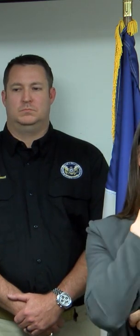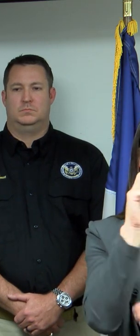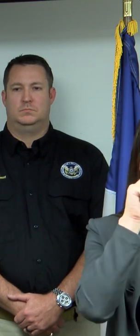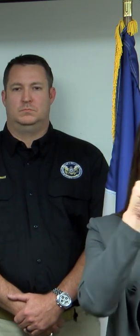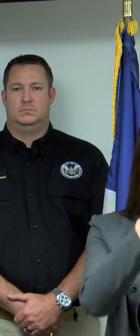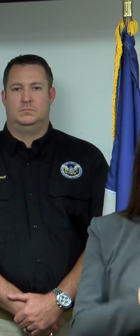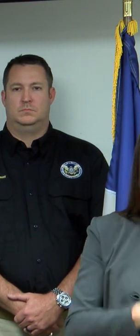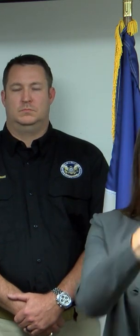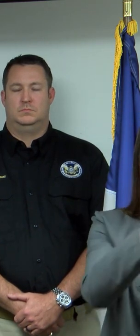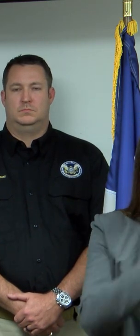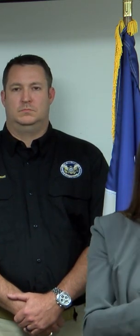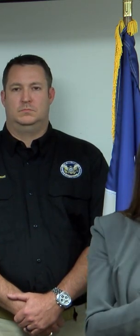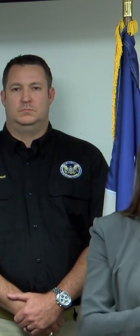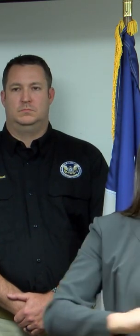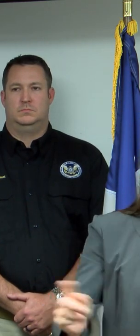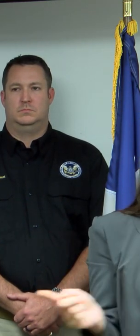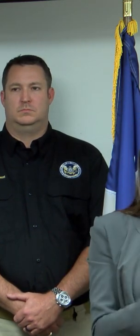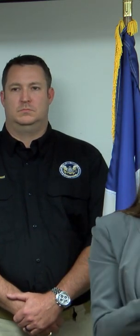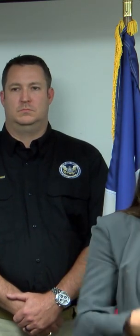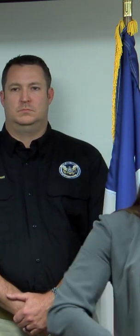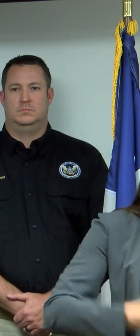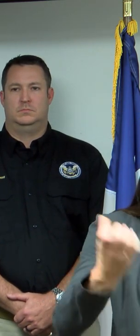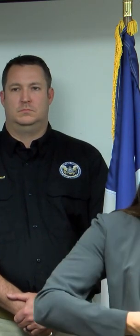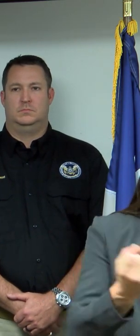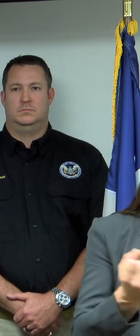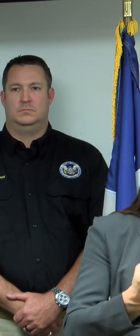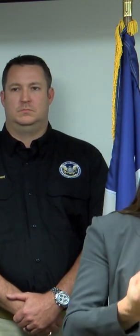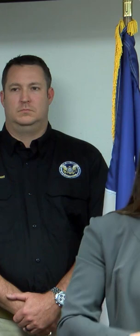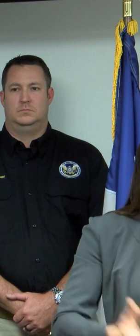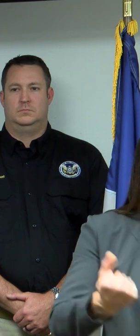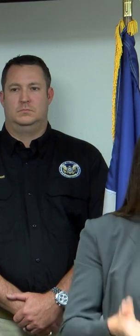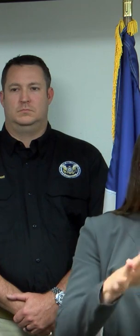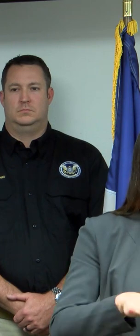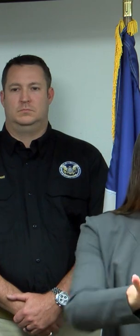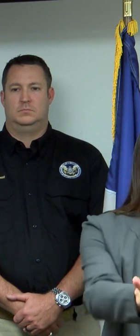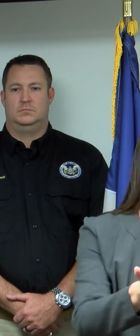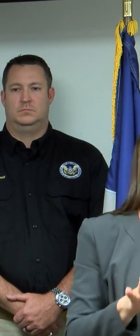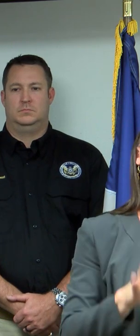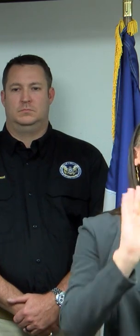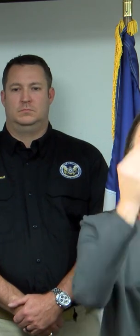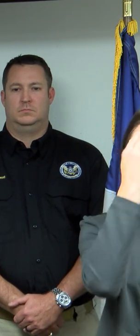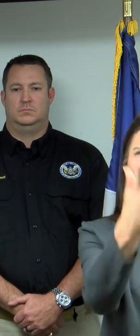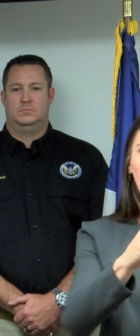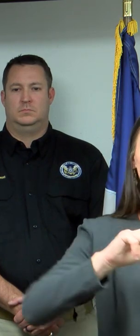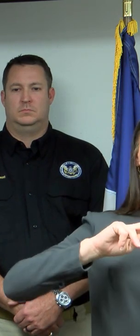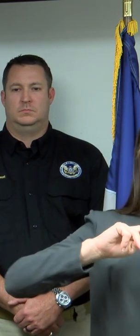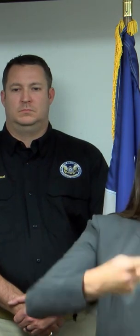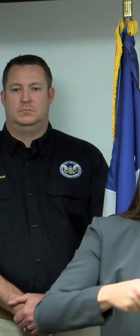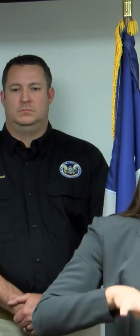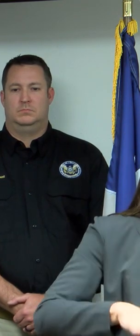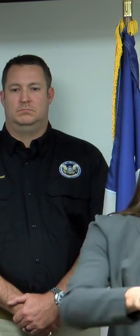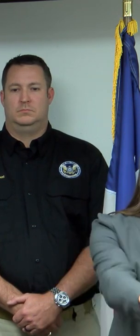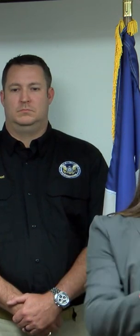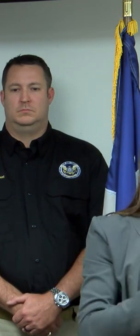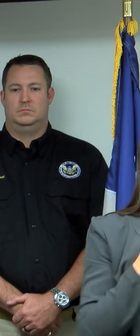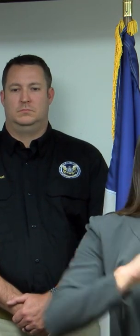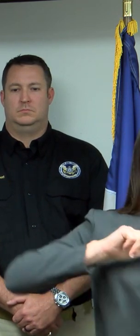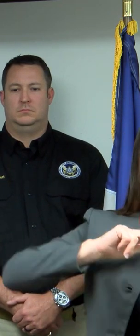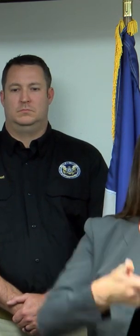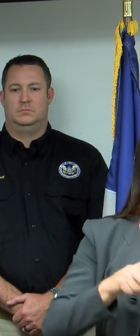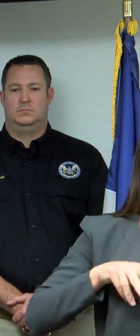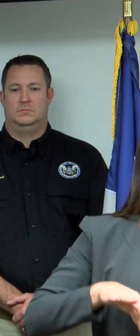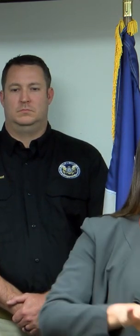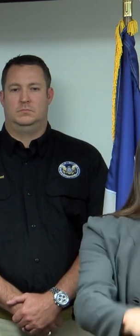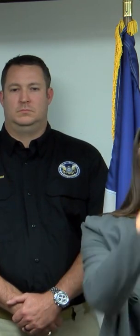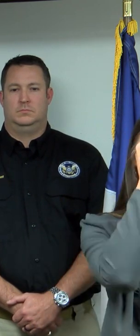There will be the first pass will start. We will let everyone know when the second pass will start, and then we will let everyone know when the third pass